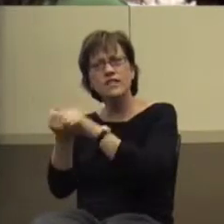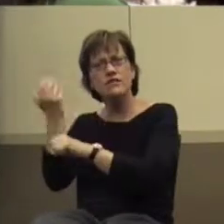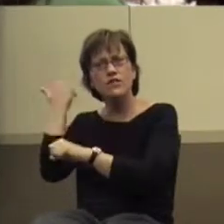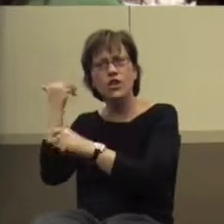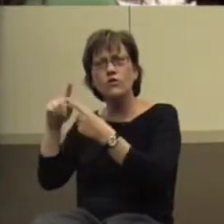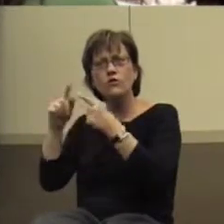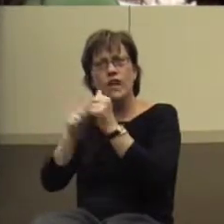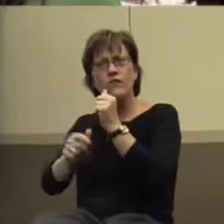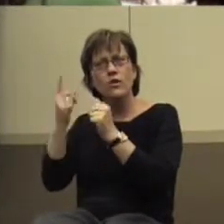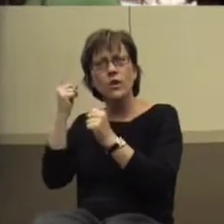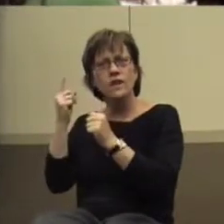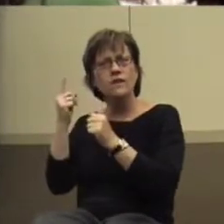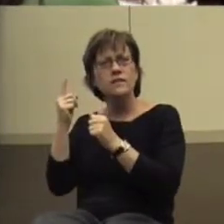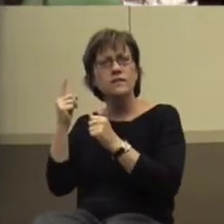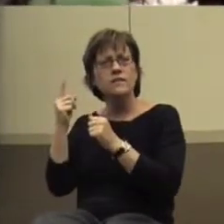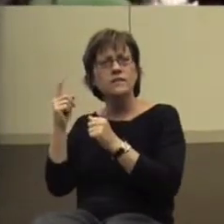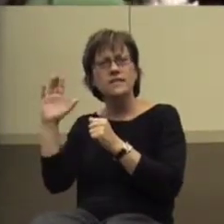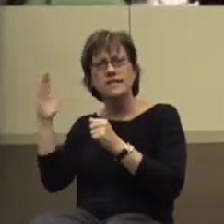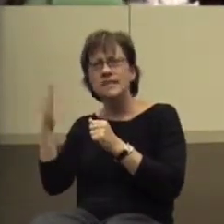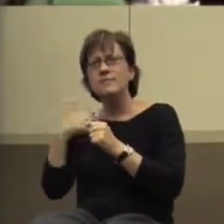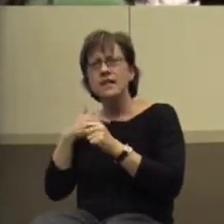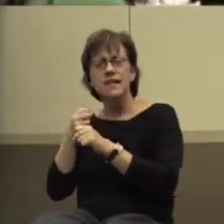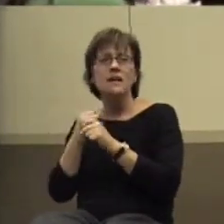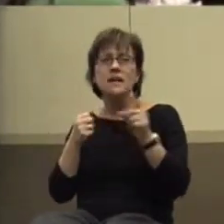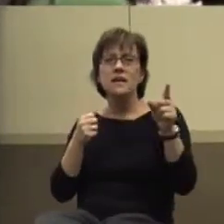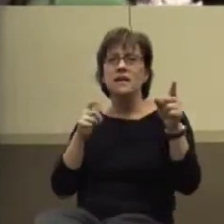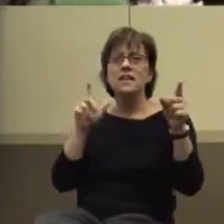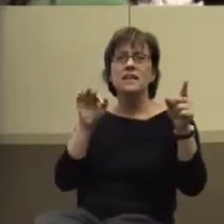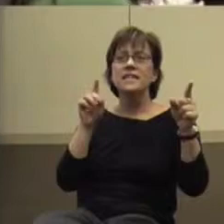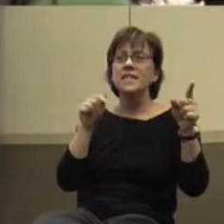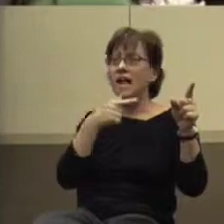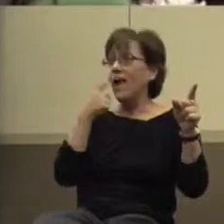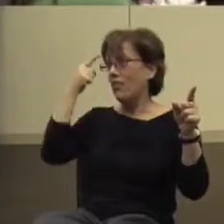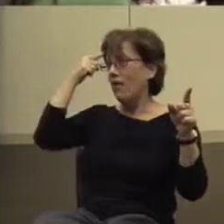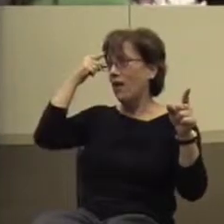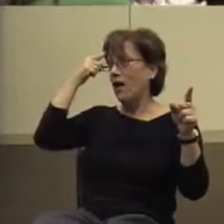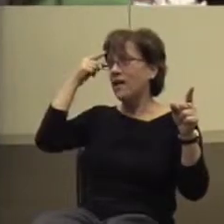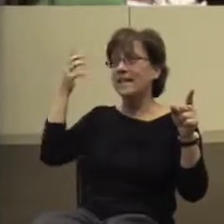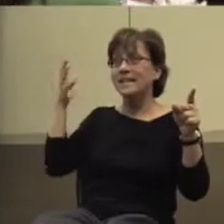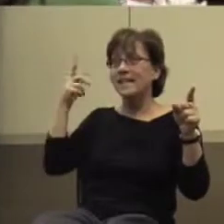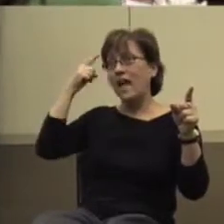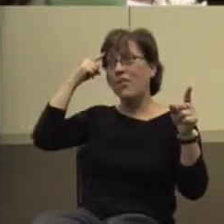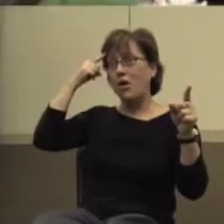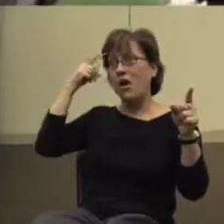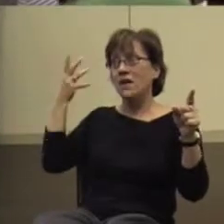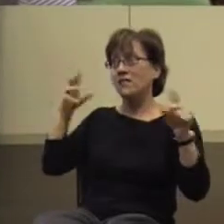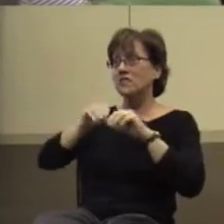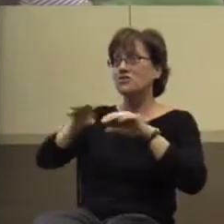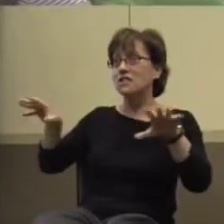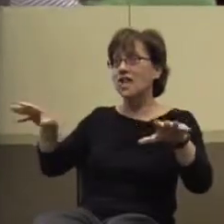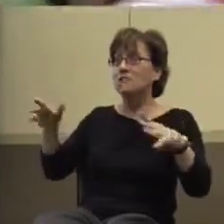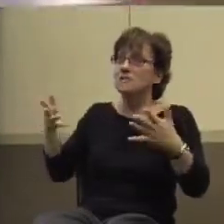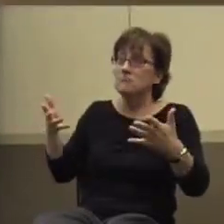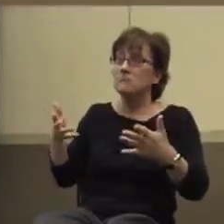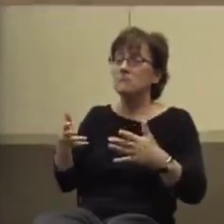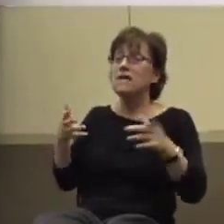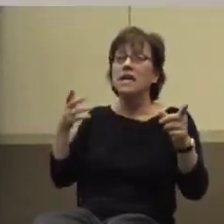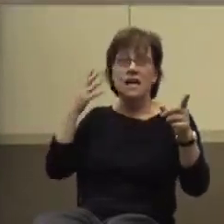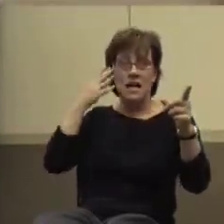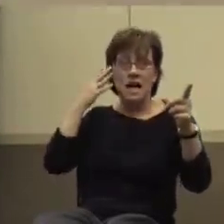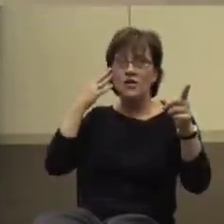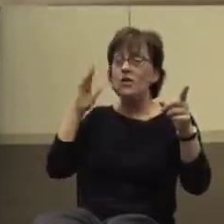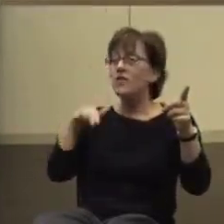from you. I thought I did, but Yeah. I know that when Laura was here,